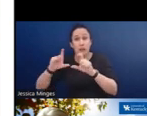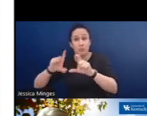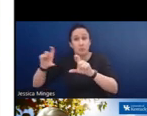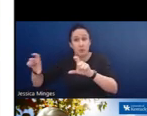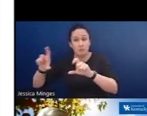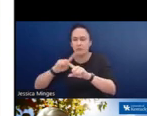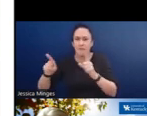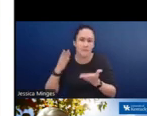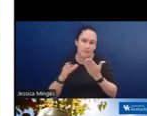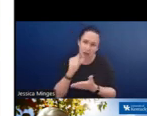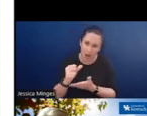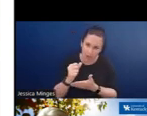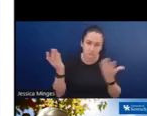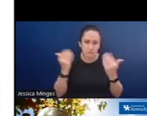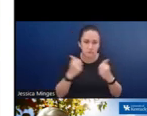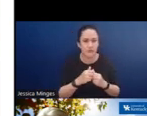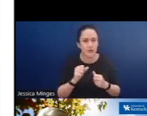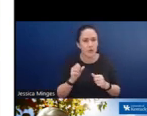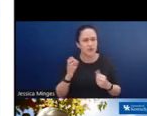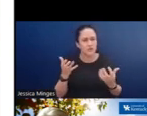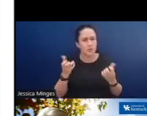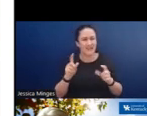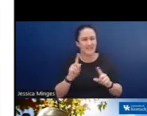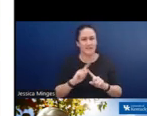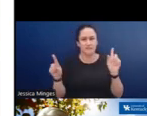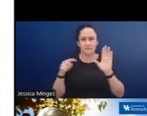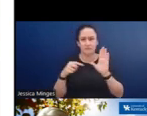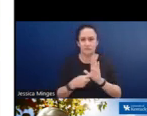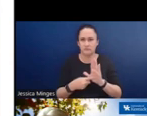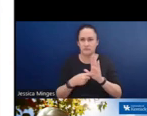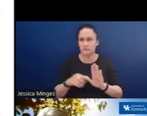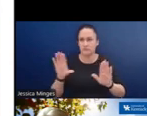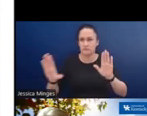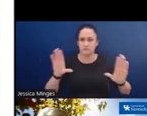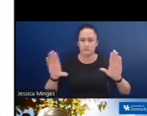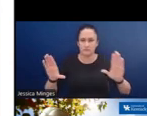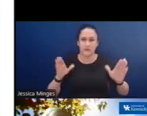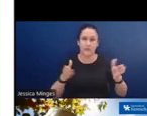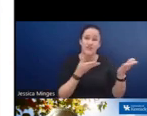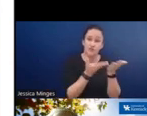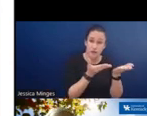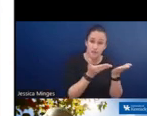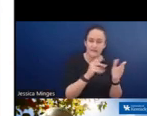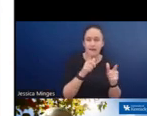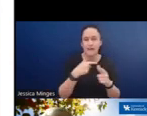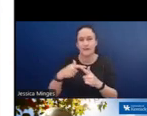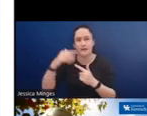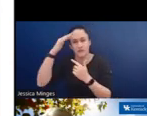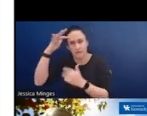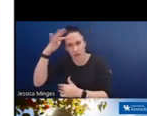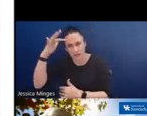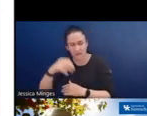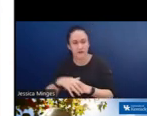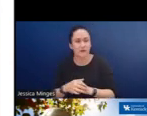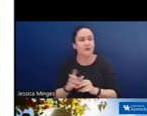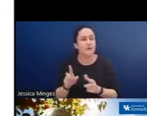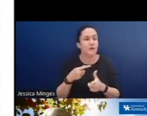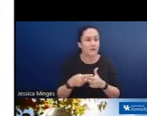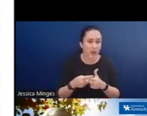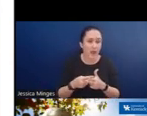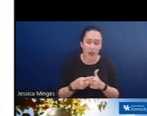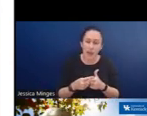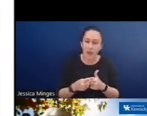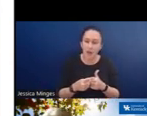necessarily. So just so we can differentiate, there are services, and then there's a philosophy. And so in a little bit, we will tell you